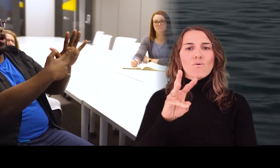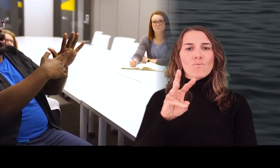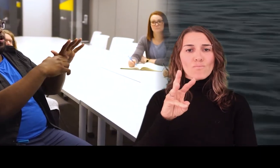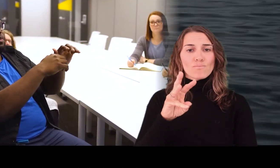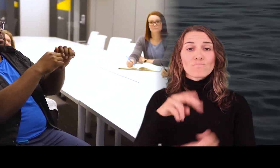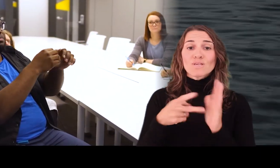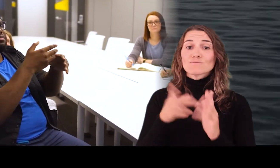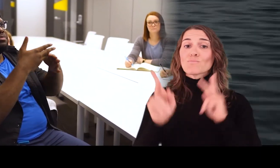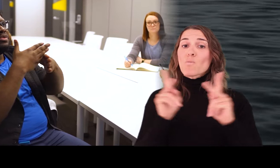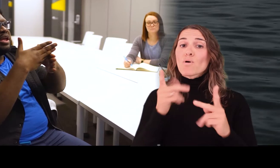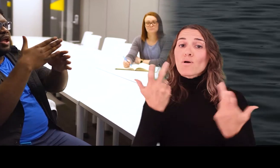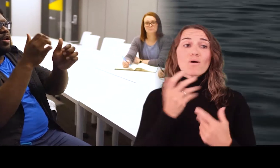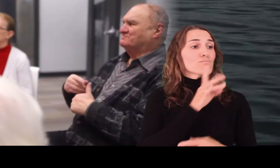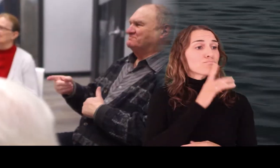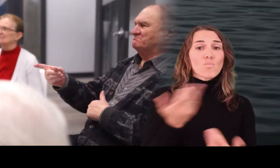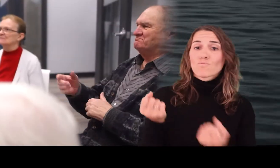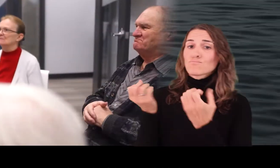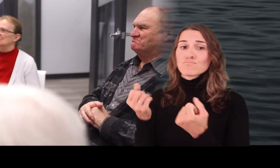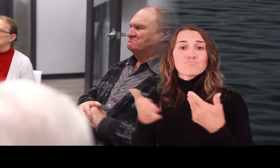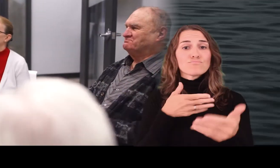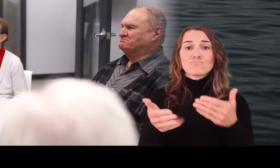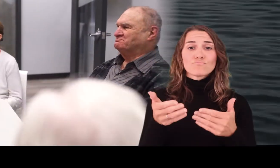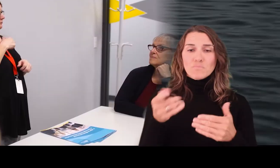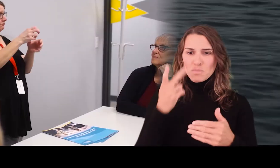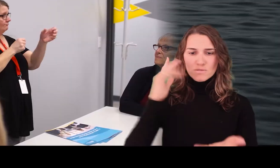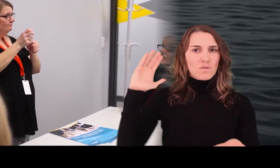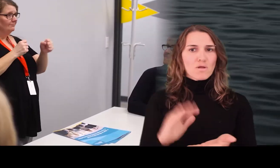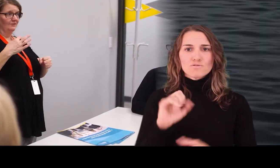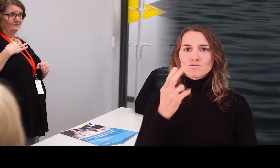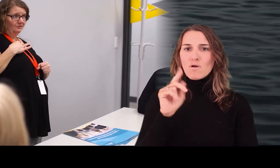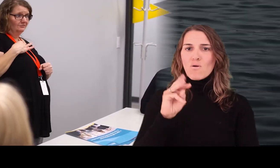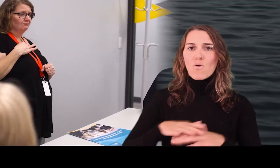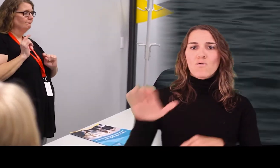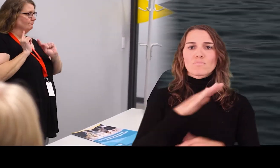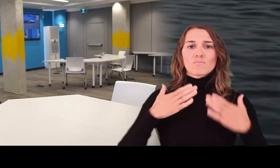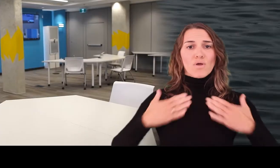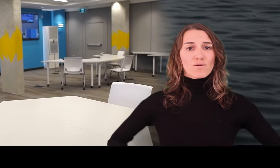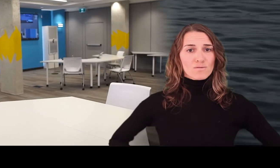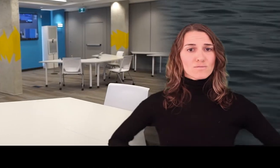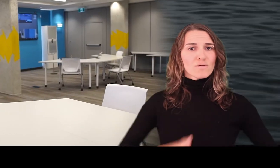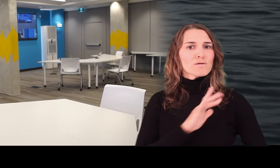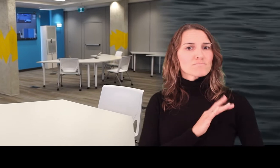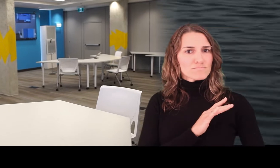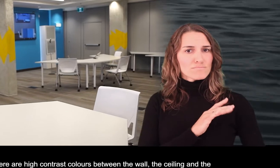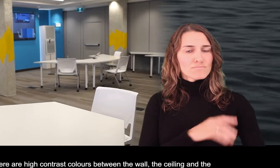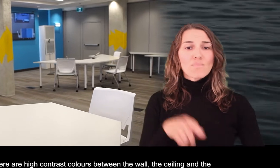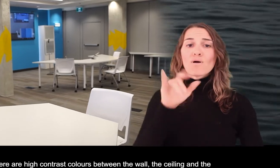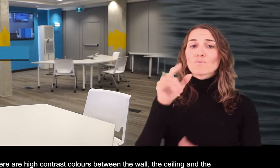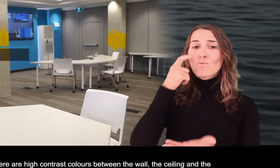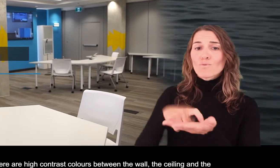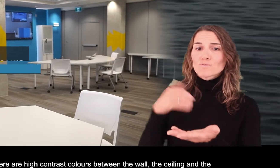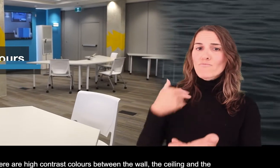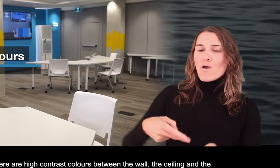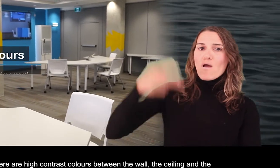are communicating in spoken language or using sign language, you won't see a lot of shadows on their bodies. You'll also